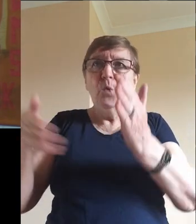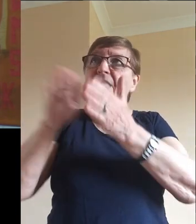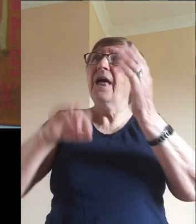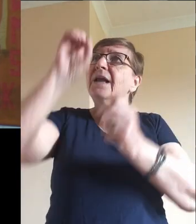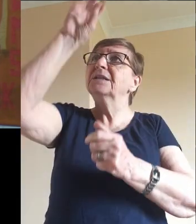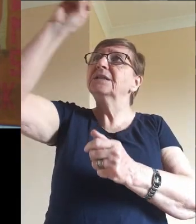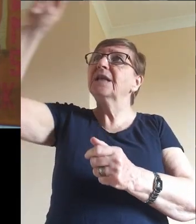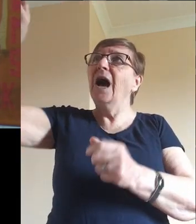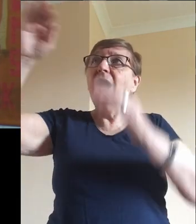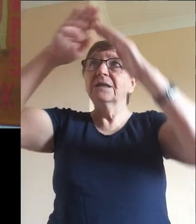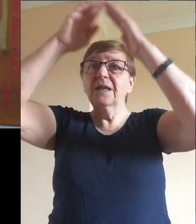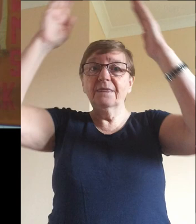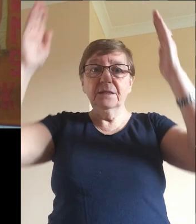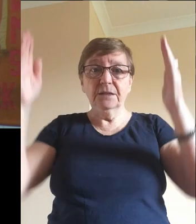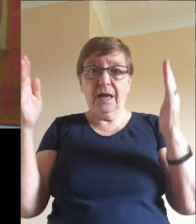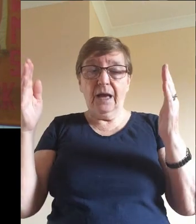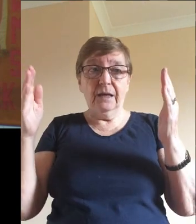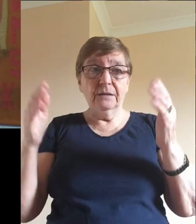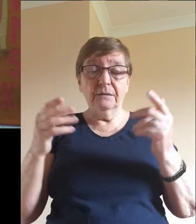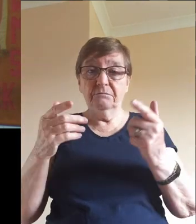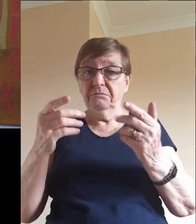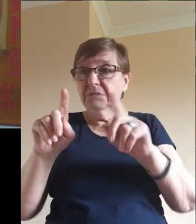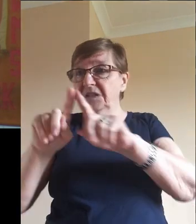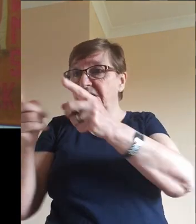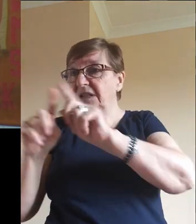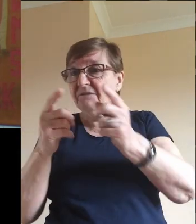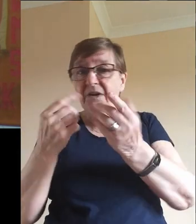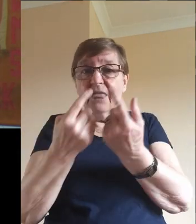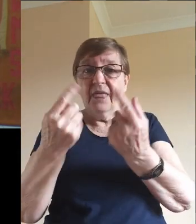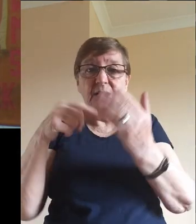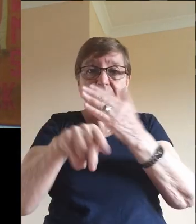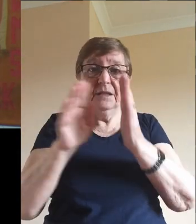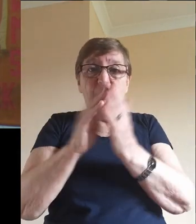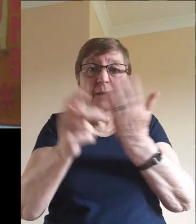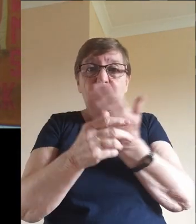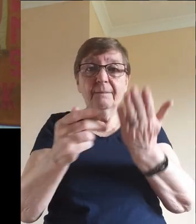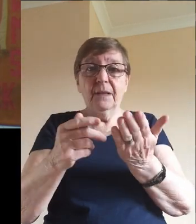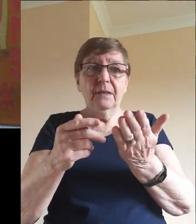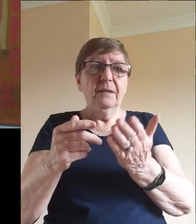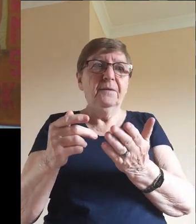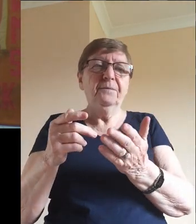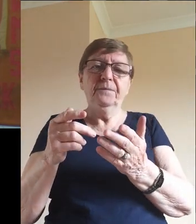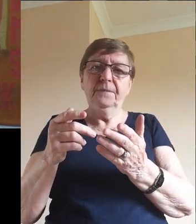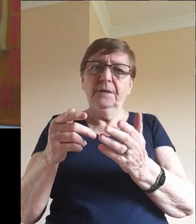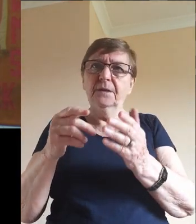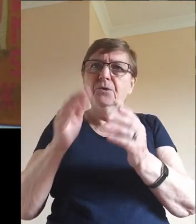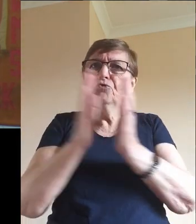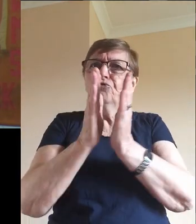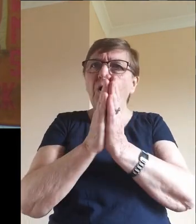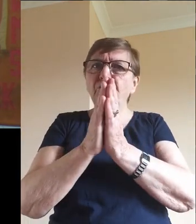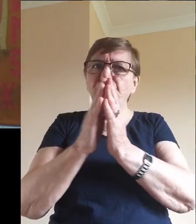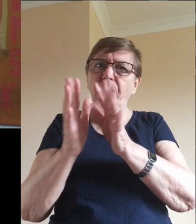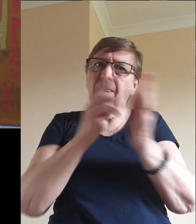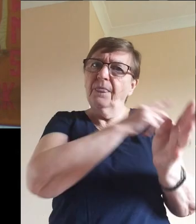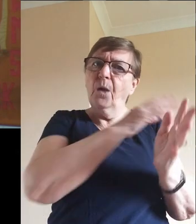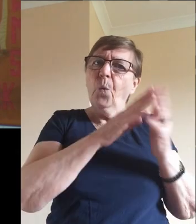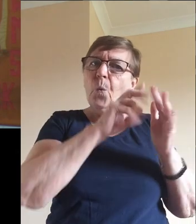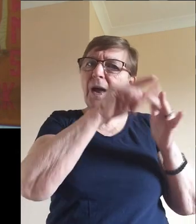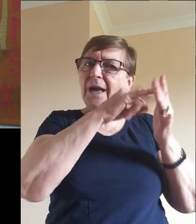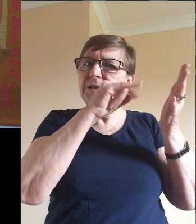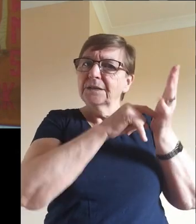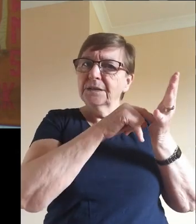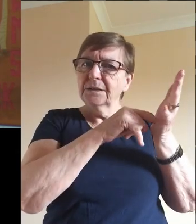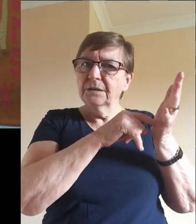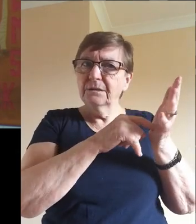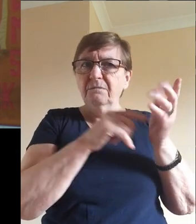And in many times since, there have been barren periods. The church in the Western world in our era is going